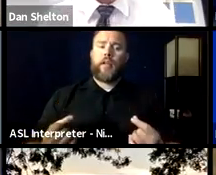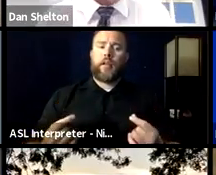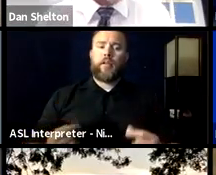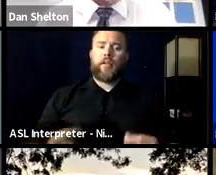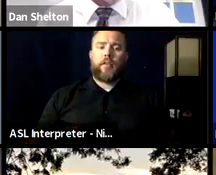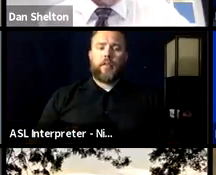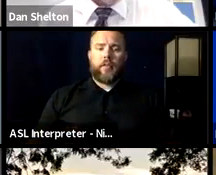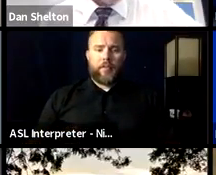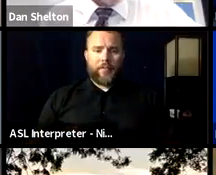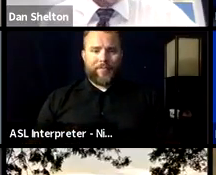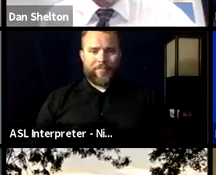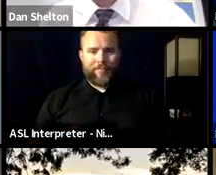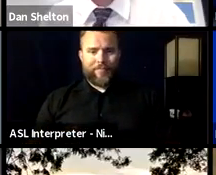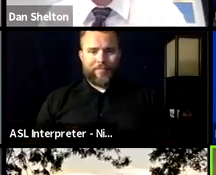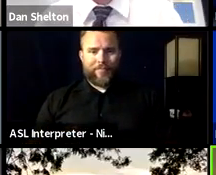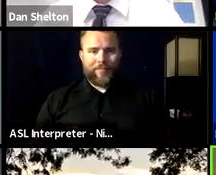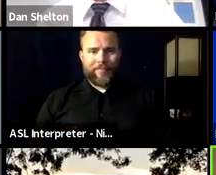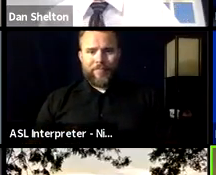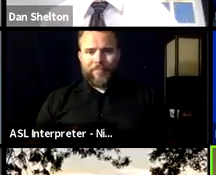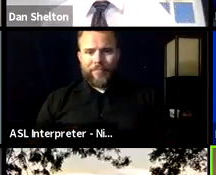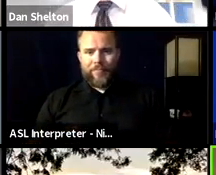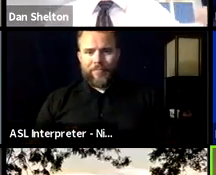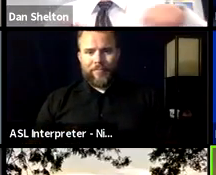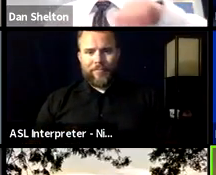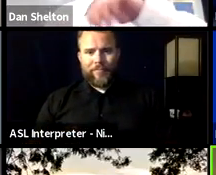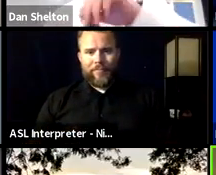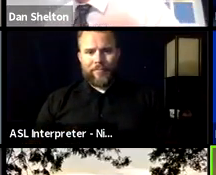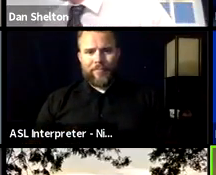saved. Oh, brilliant! Yay!